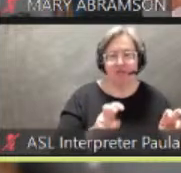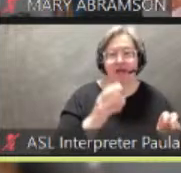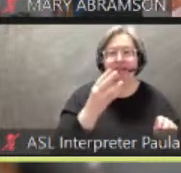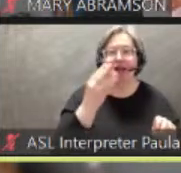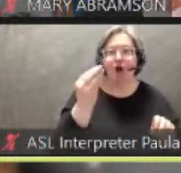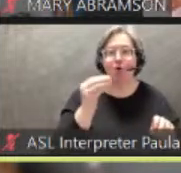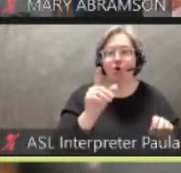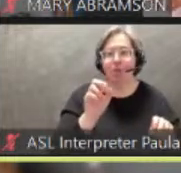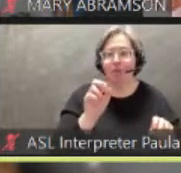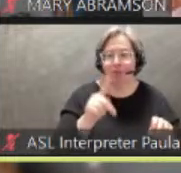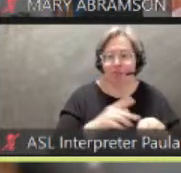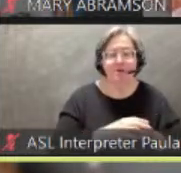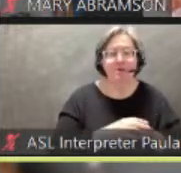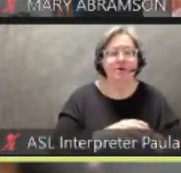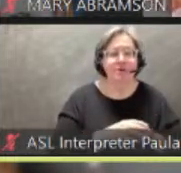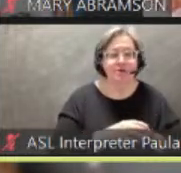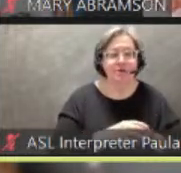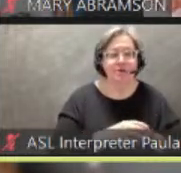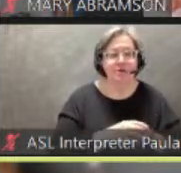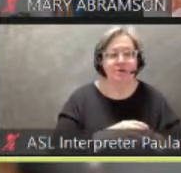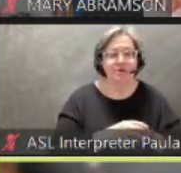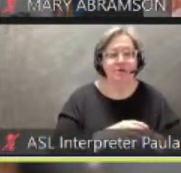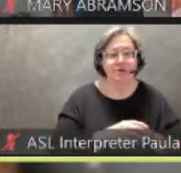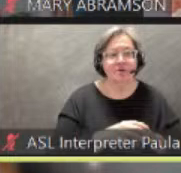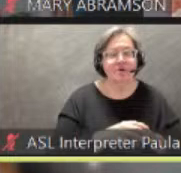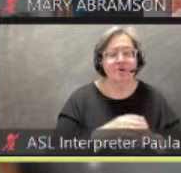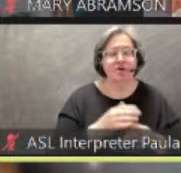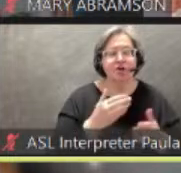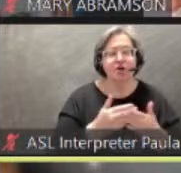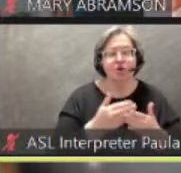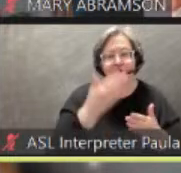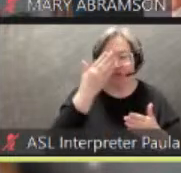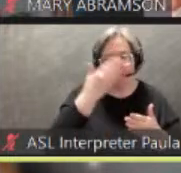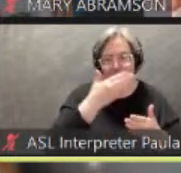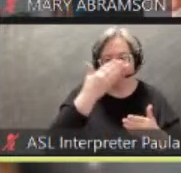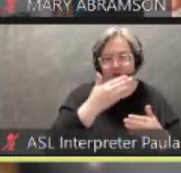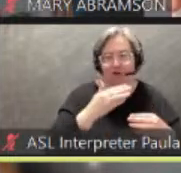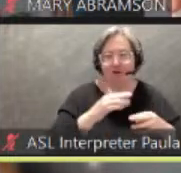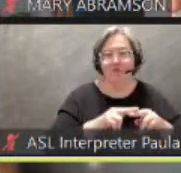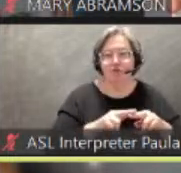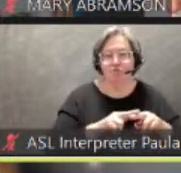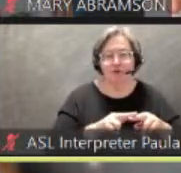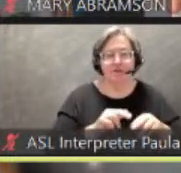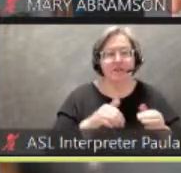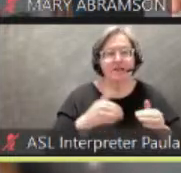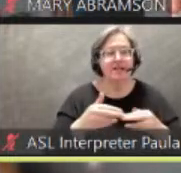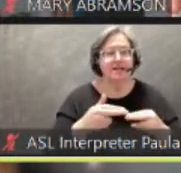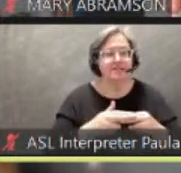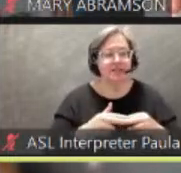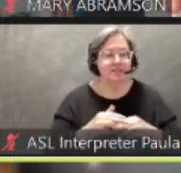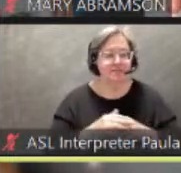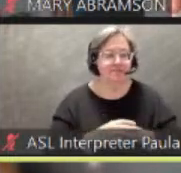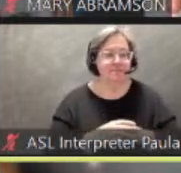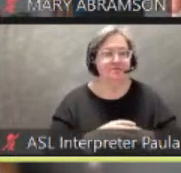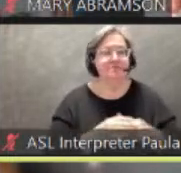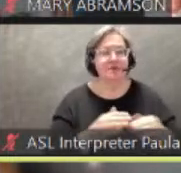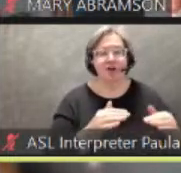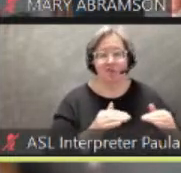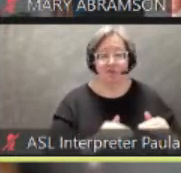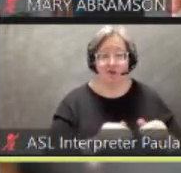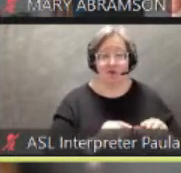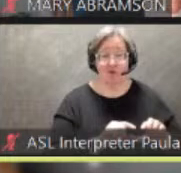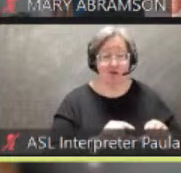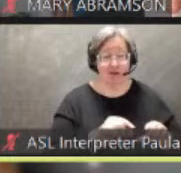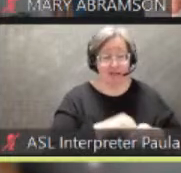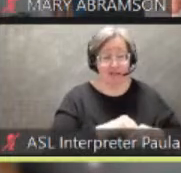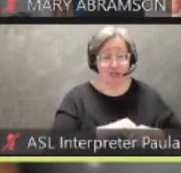platform, and they are located sort of towards the front of the train. And the next slide. So then on the